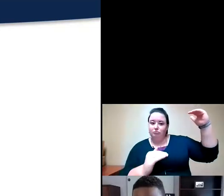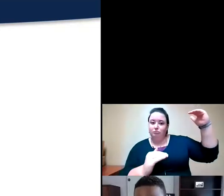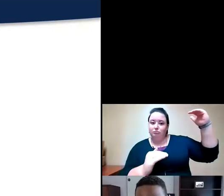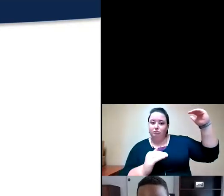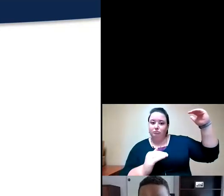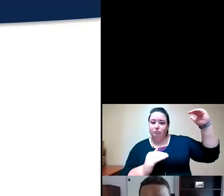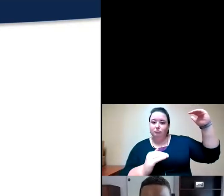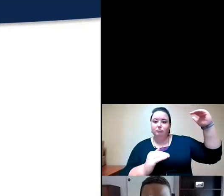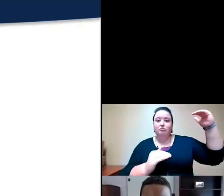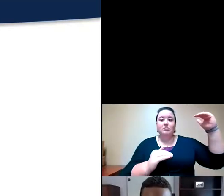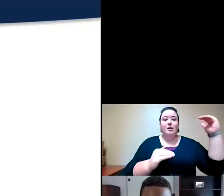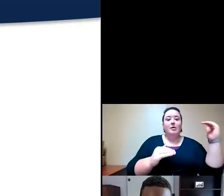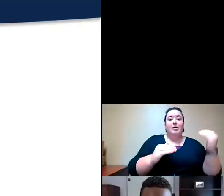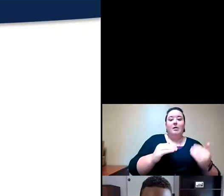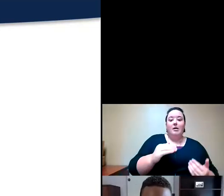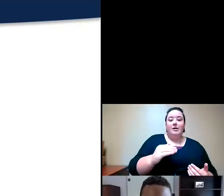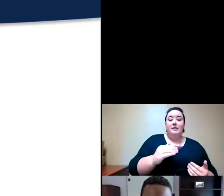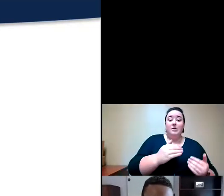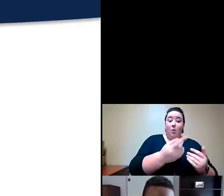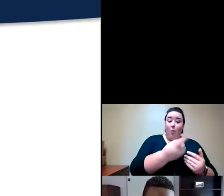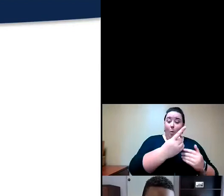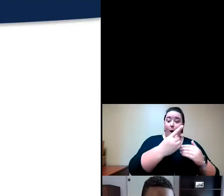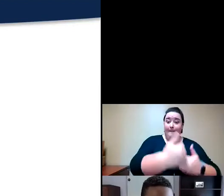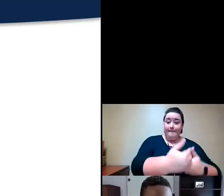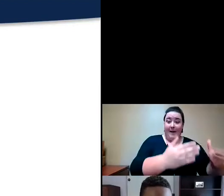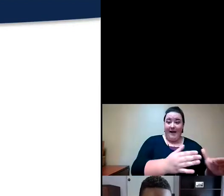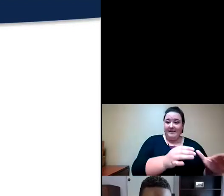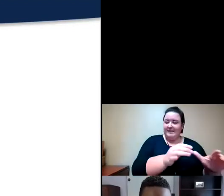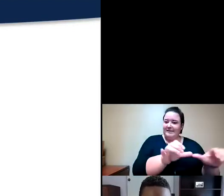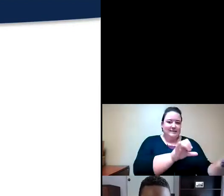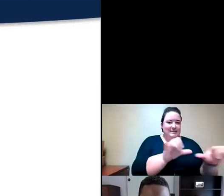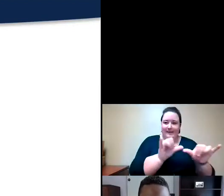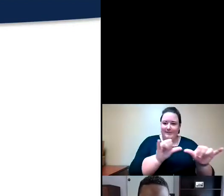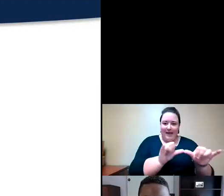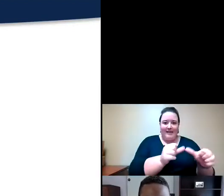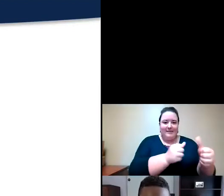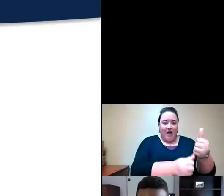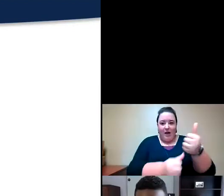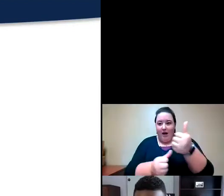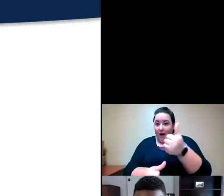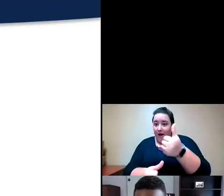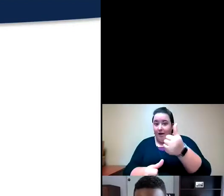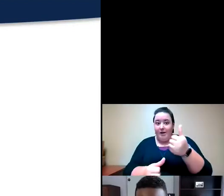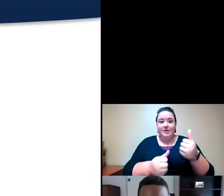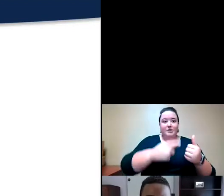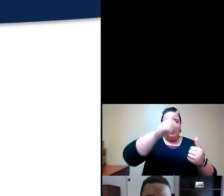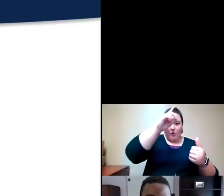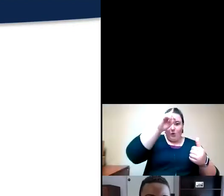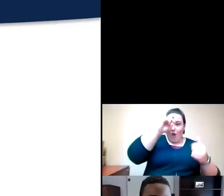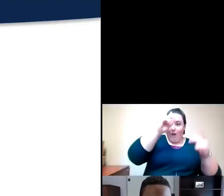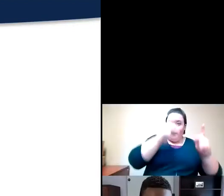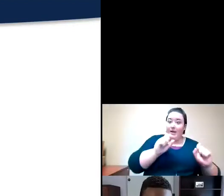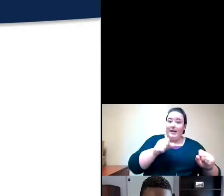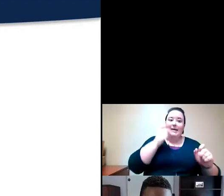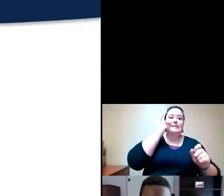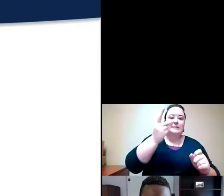shortest. With one box of the same size under each of them, the tallest individual can see what appears to be a